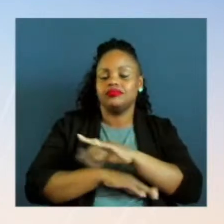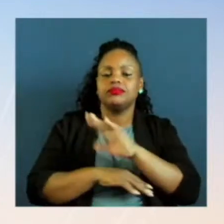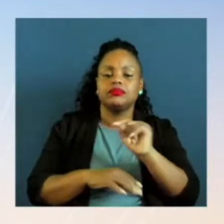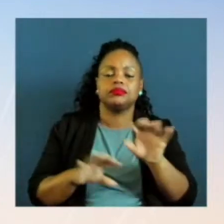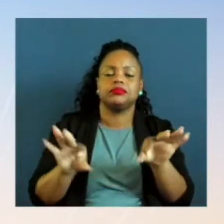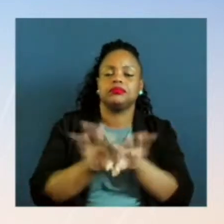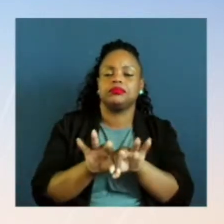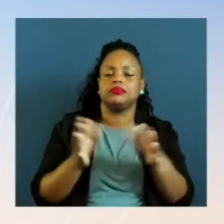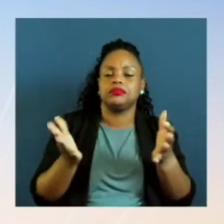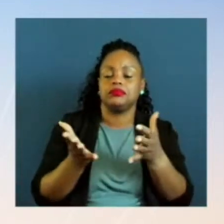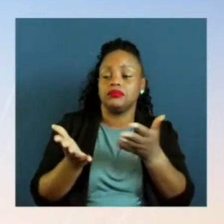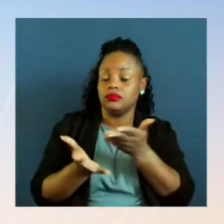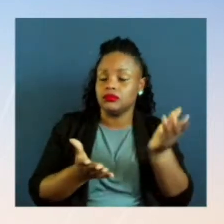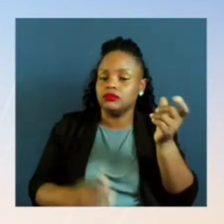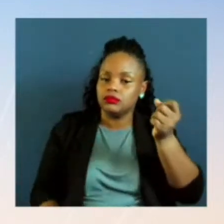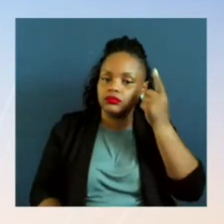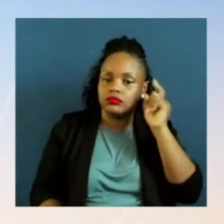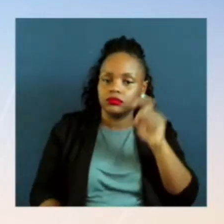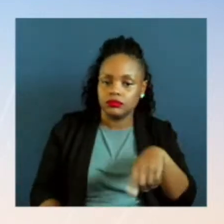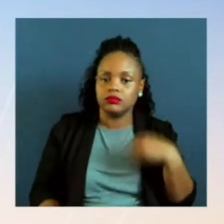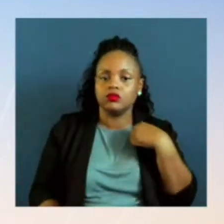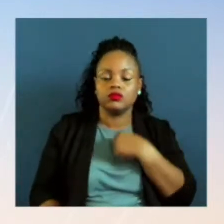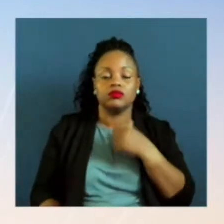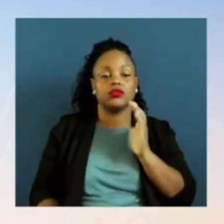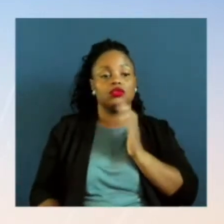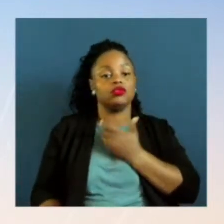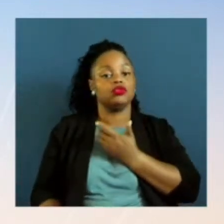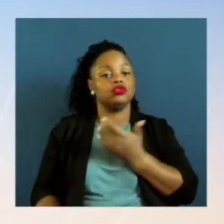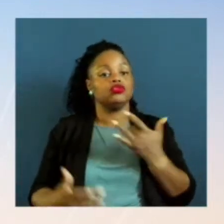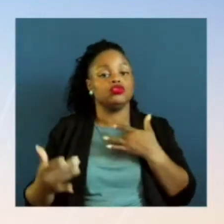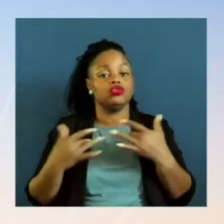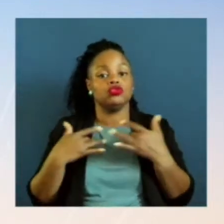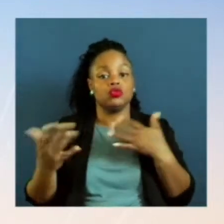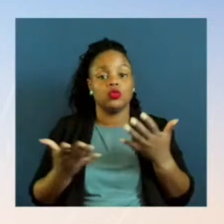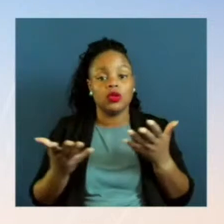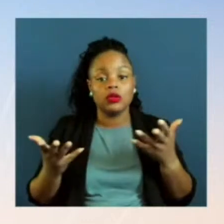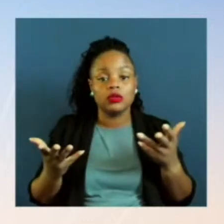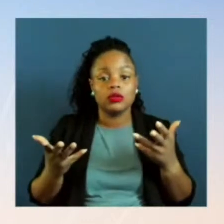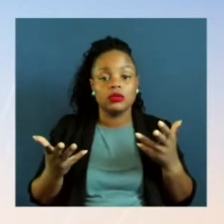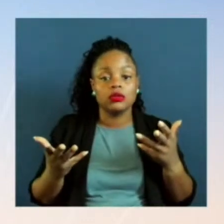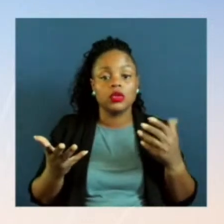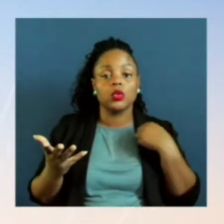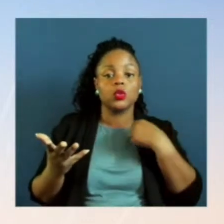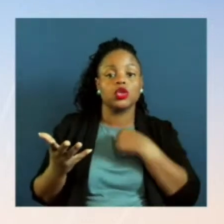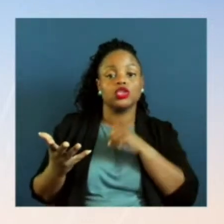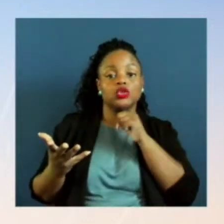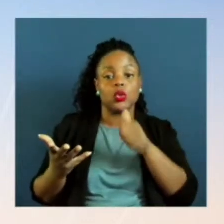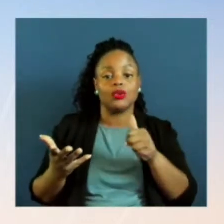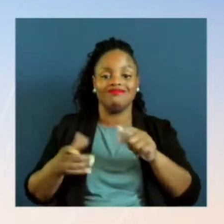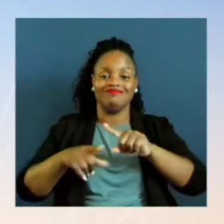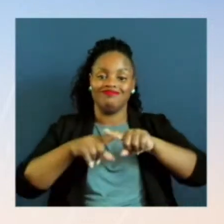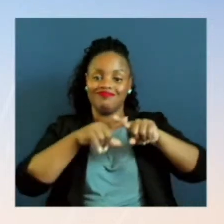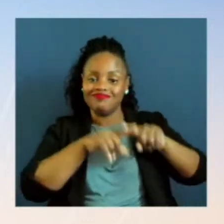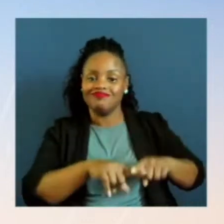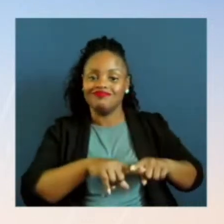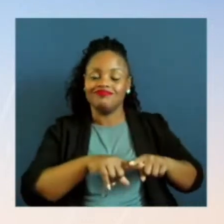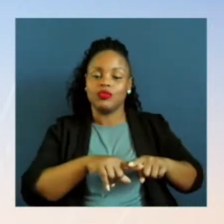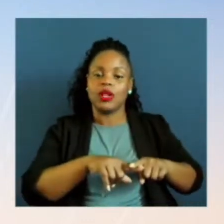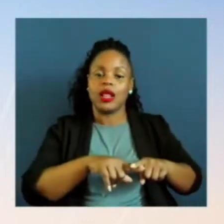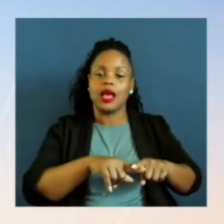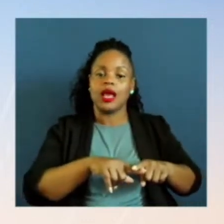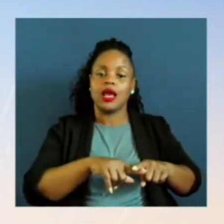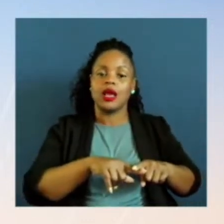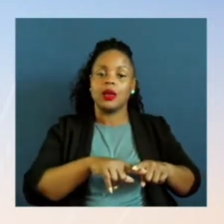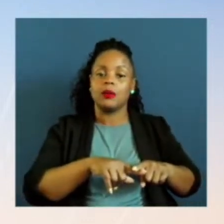some concern, and that is the fact that we do not have reliable means to confirm the basic details of charter flights, including who